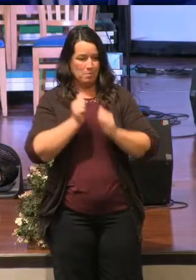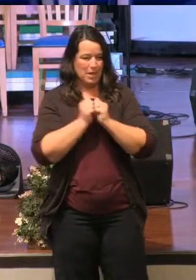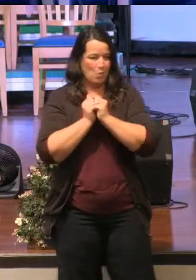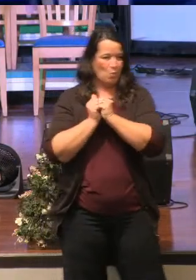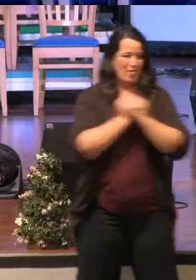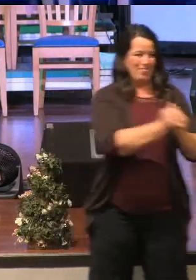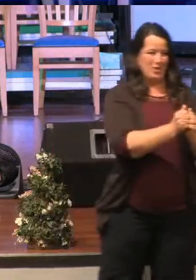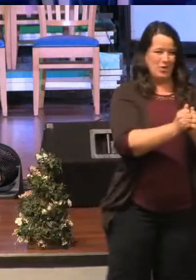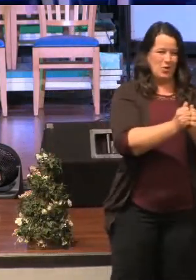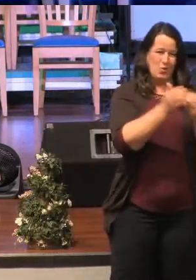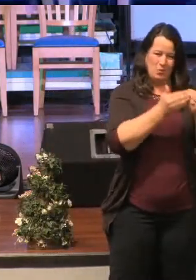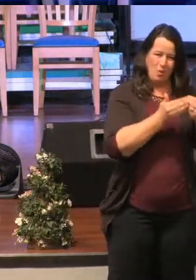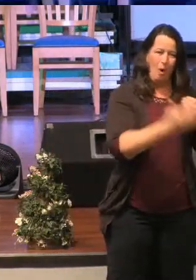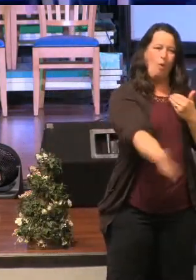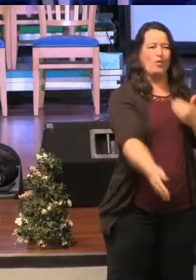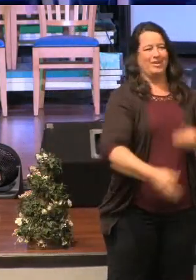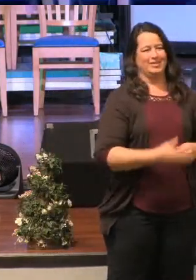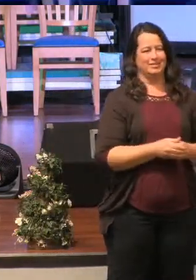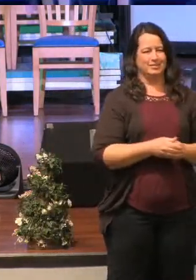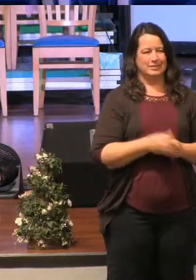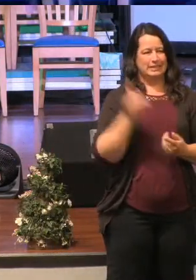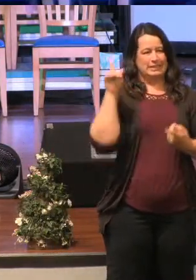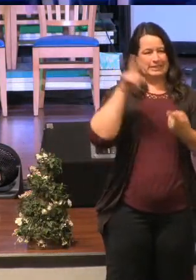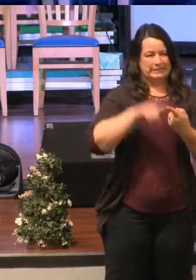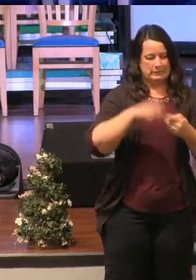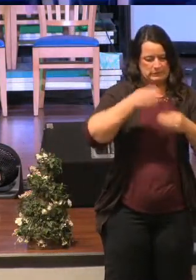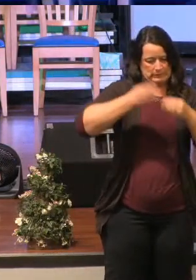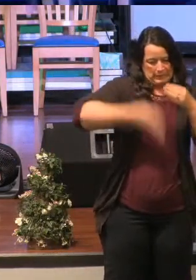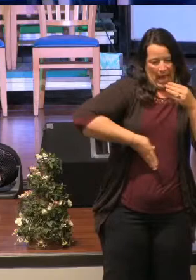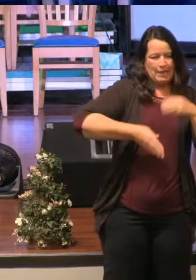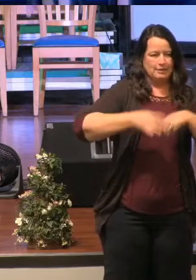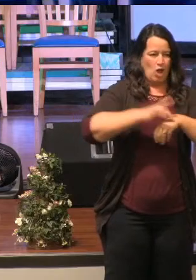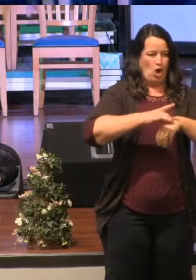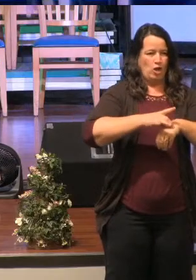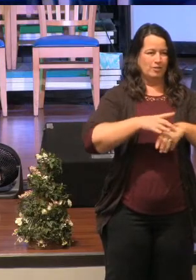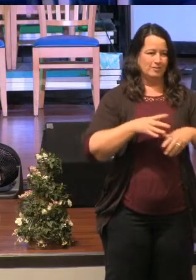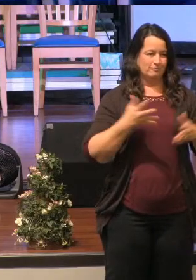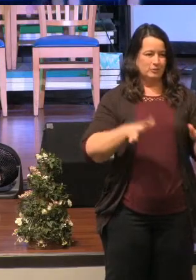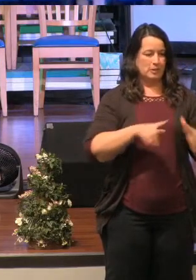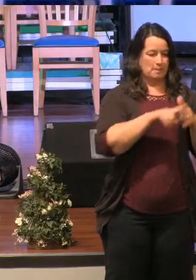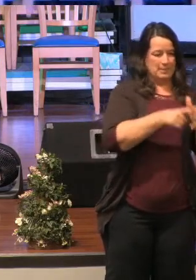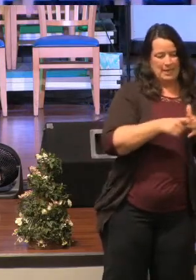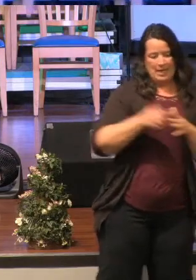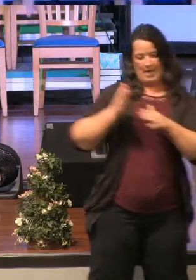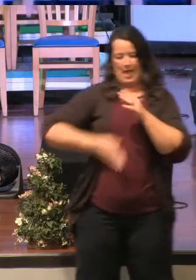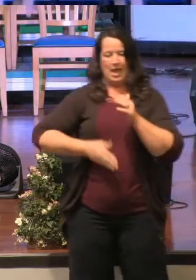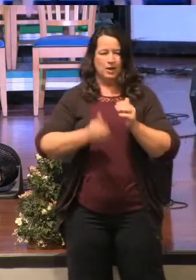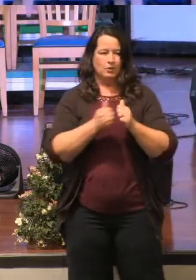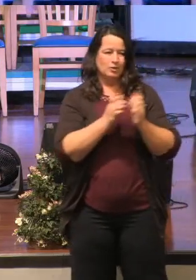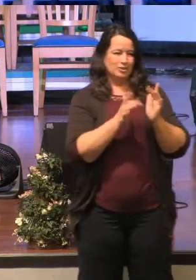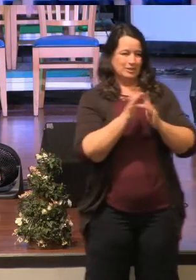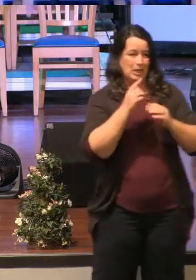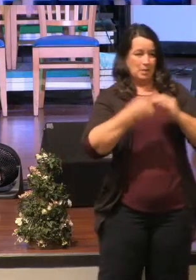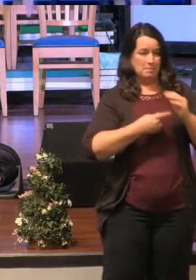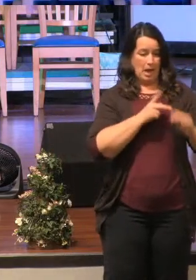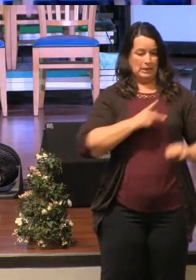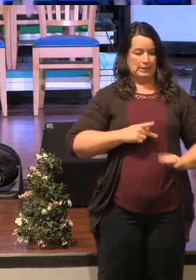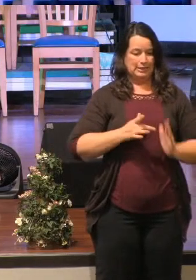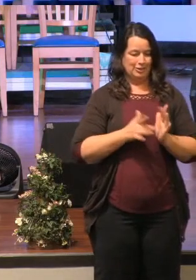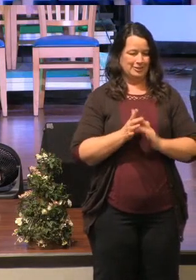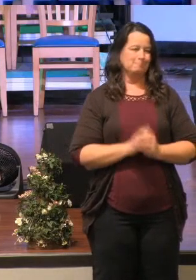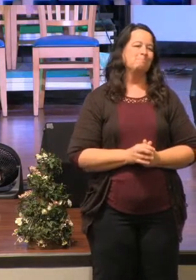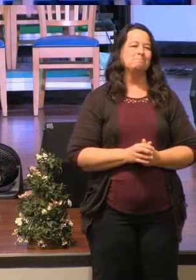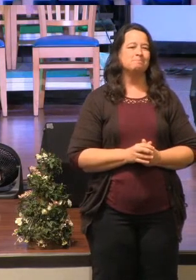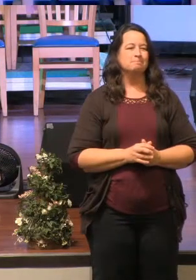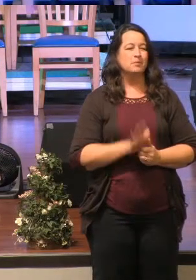you always, even to the end of the age. It begins and ends with Jesus. It's all about King Jesus. Turn with me, if you